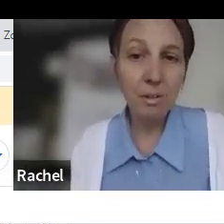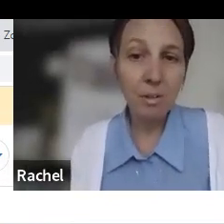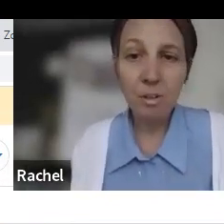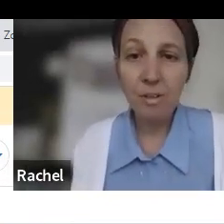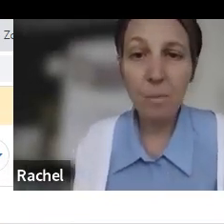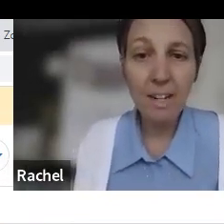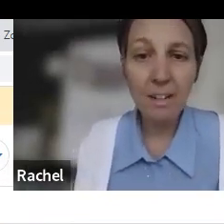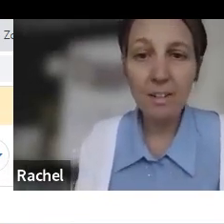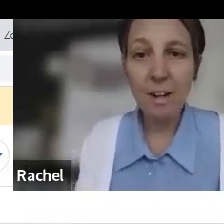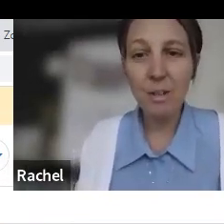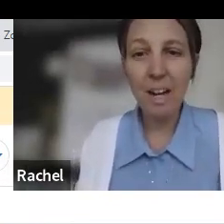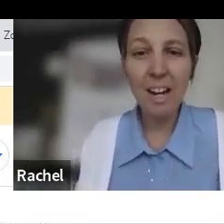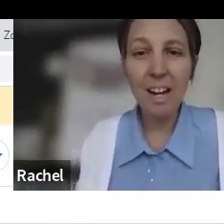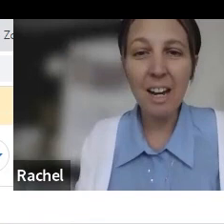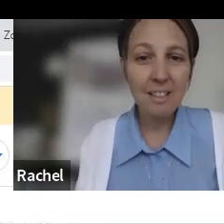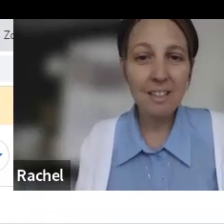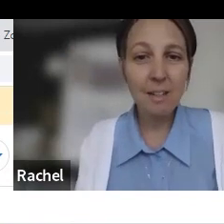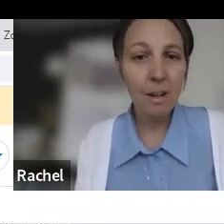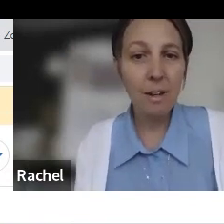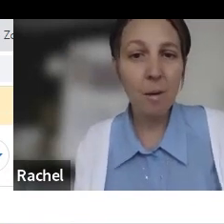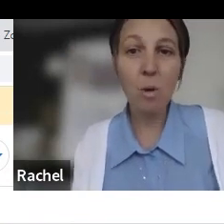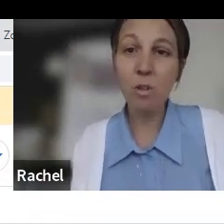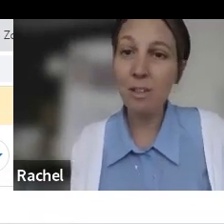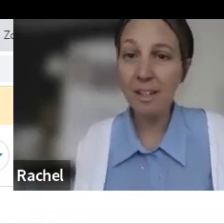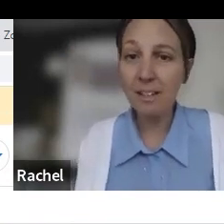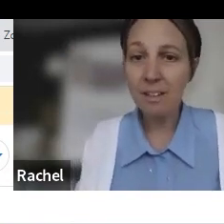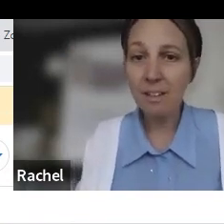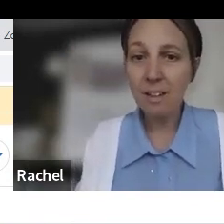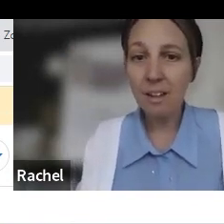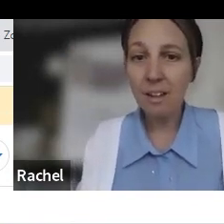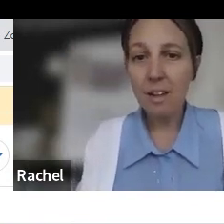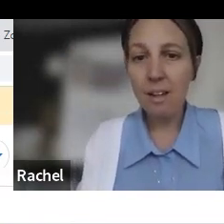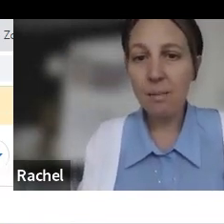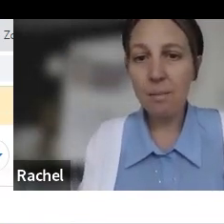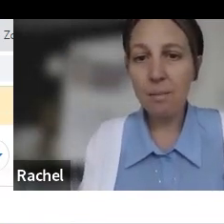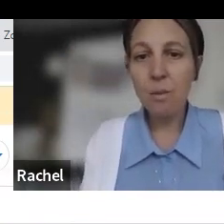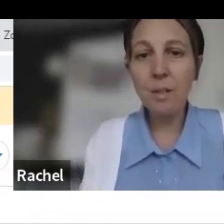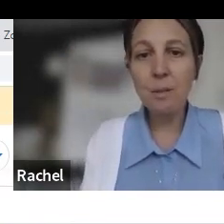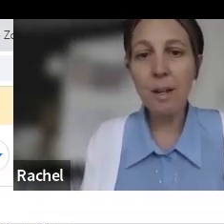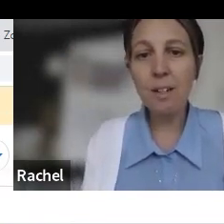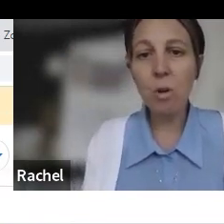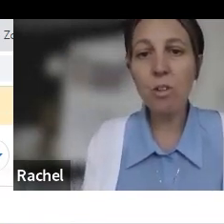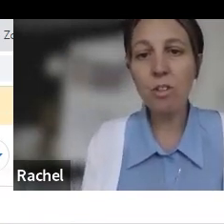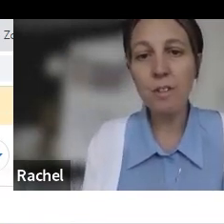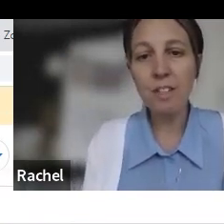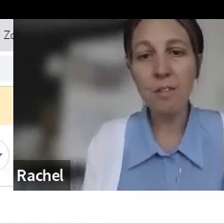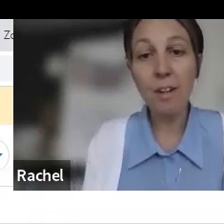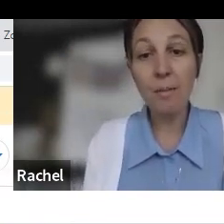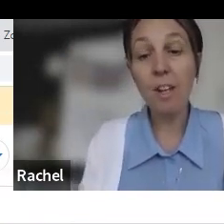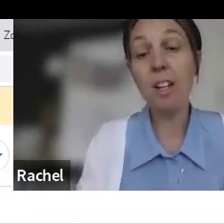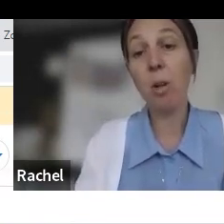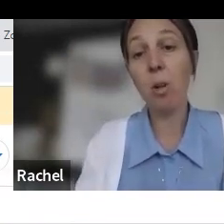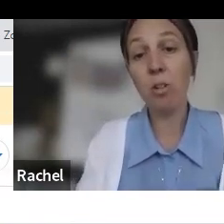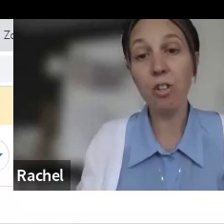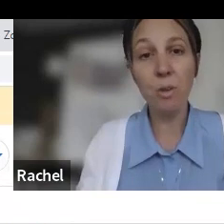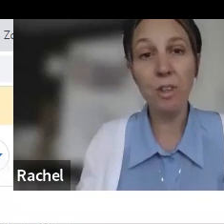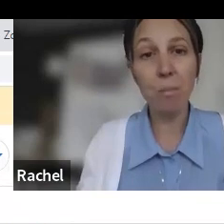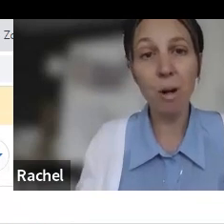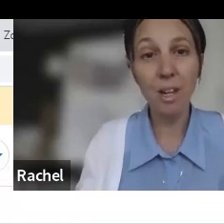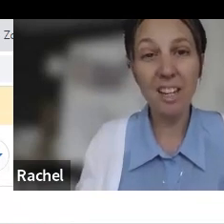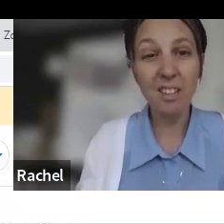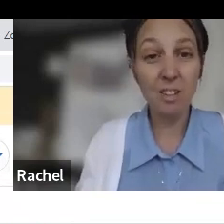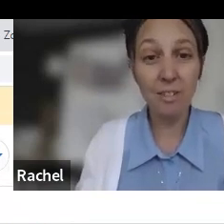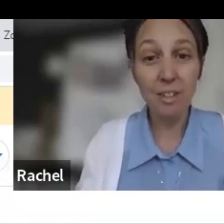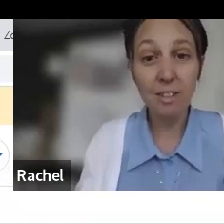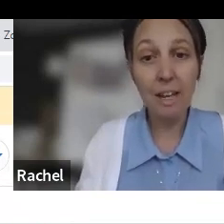and to also raise awareness of how to access them and what to expect, to explain what other services are available also within the